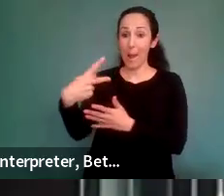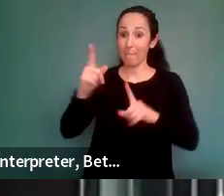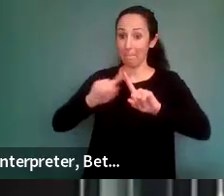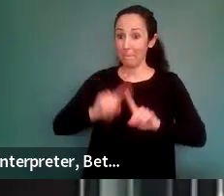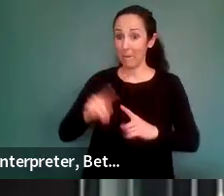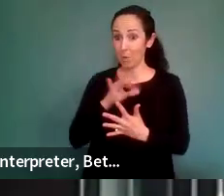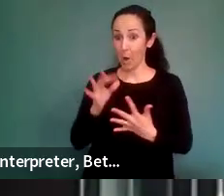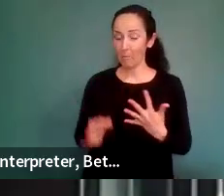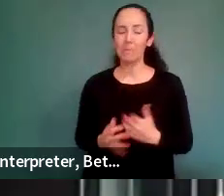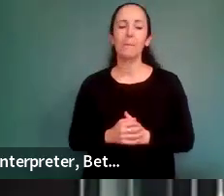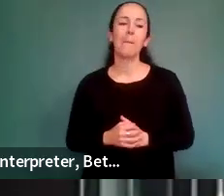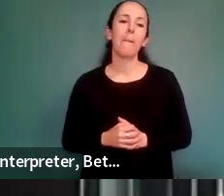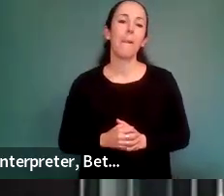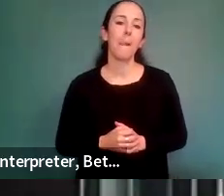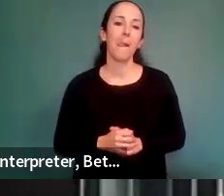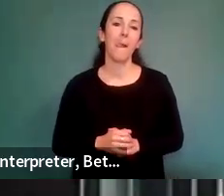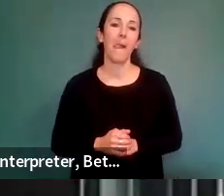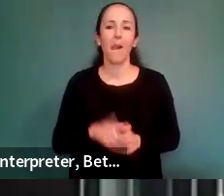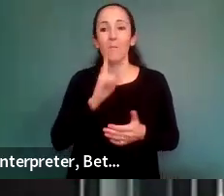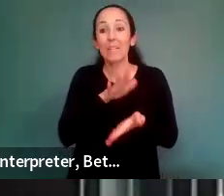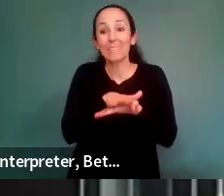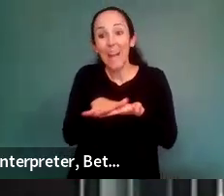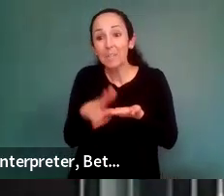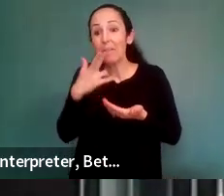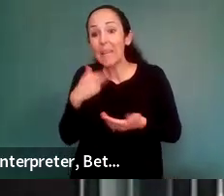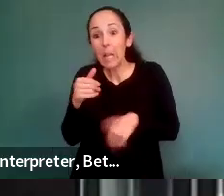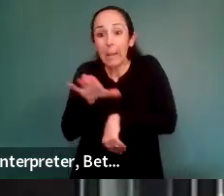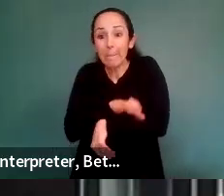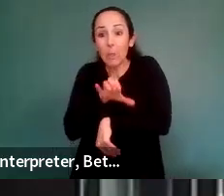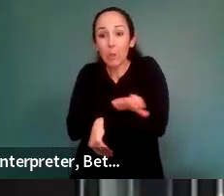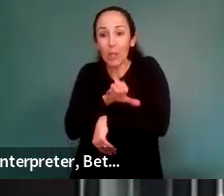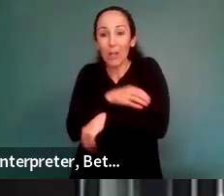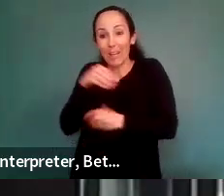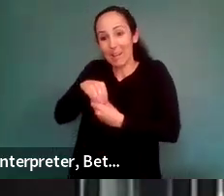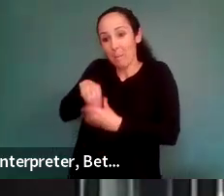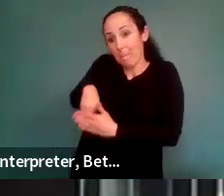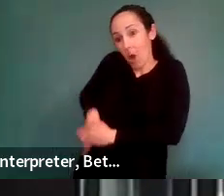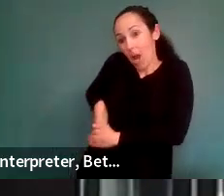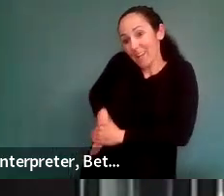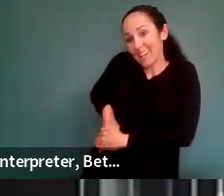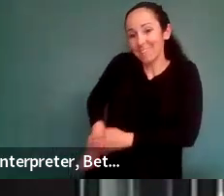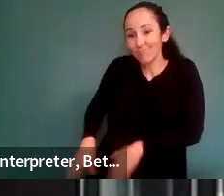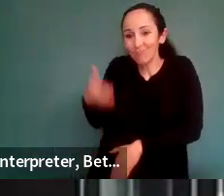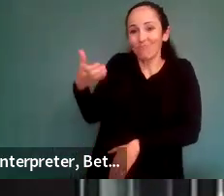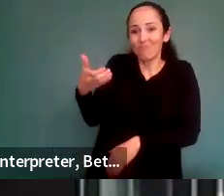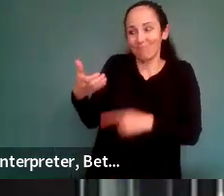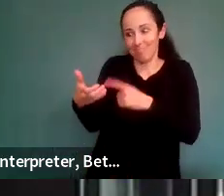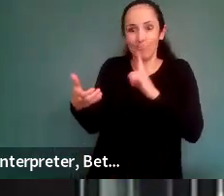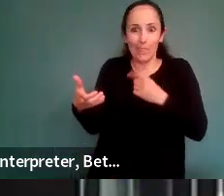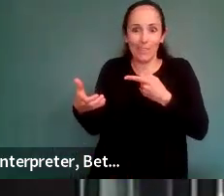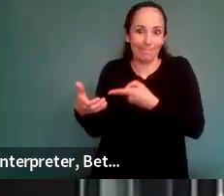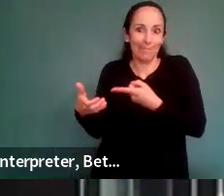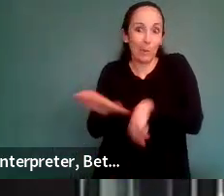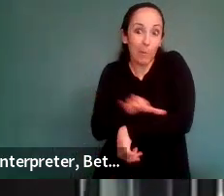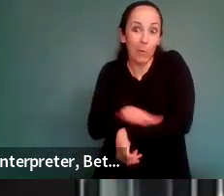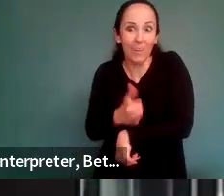have these little computers essentially in our pockets. And for us as folks